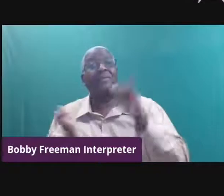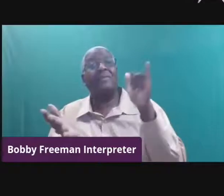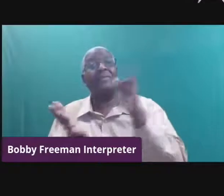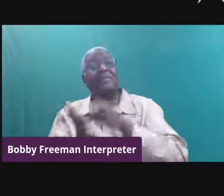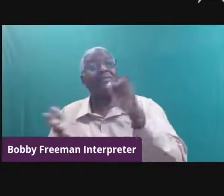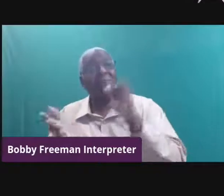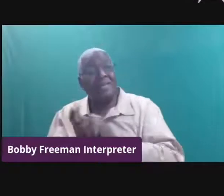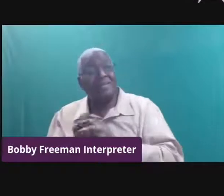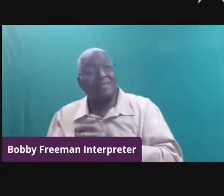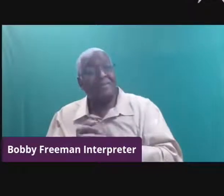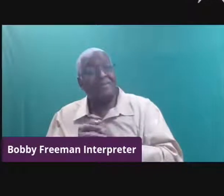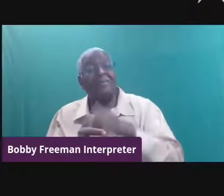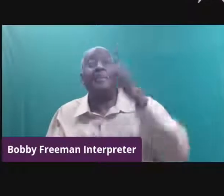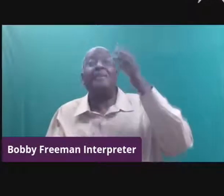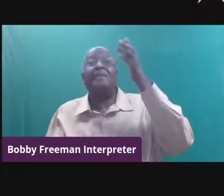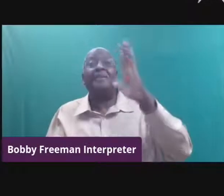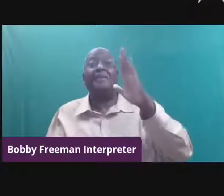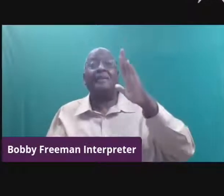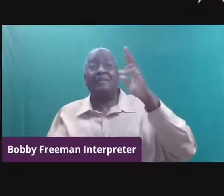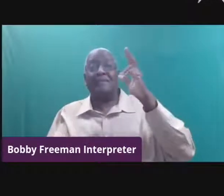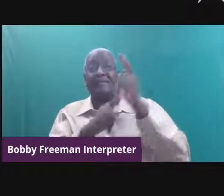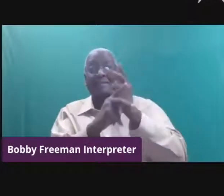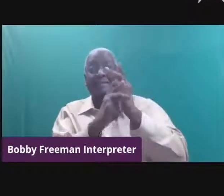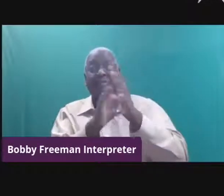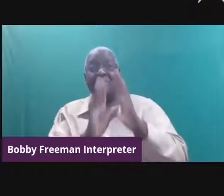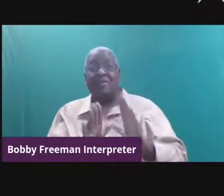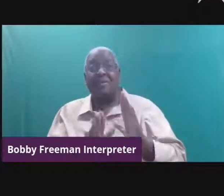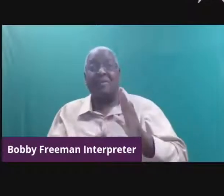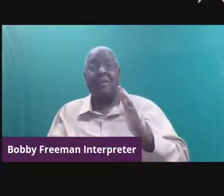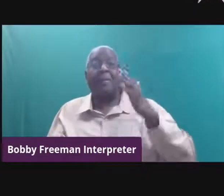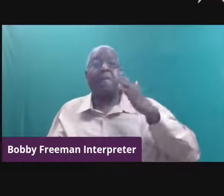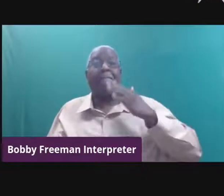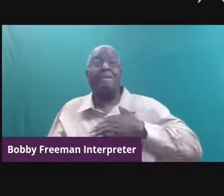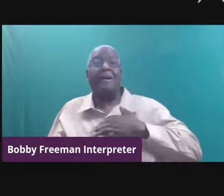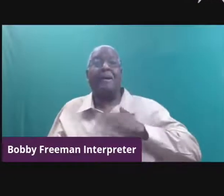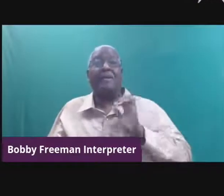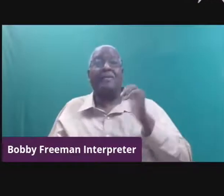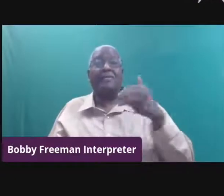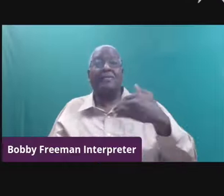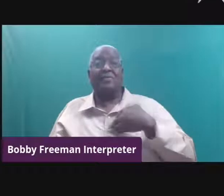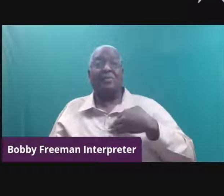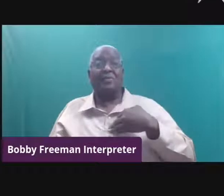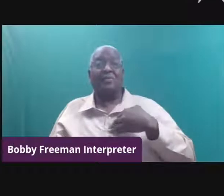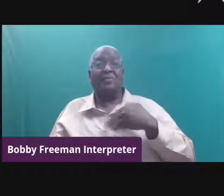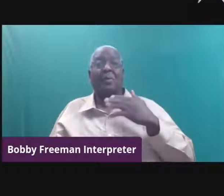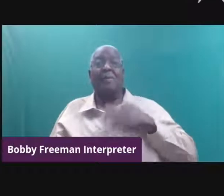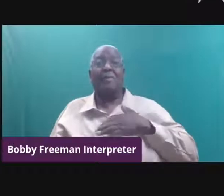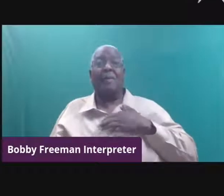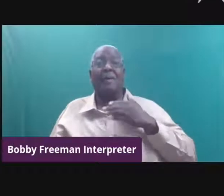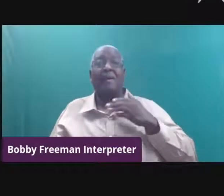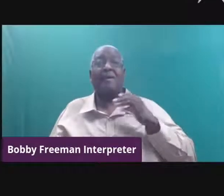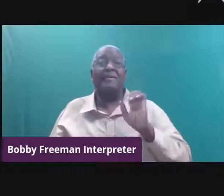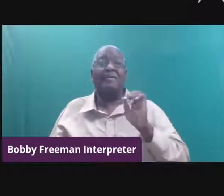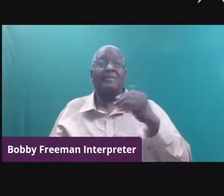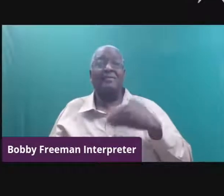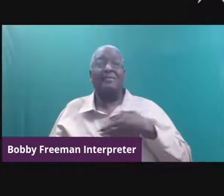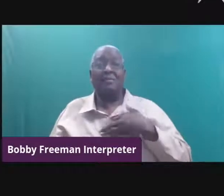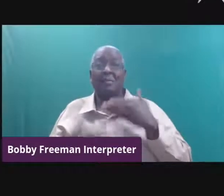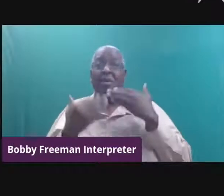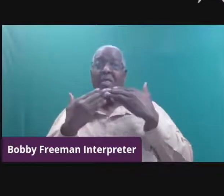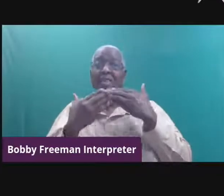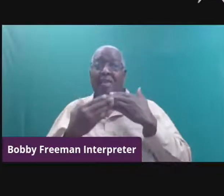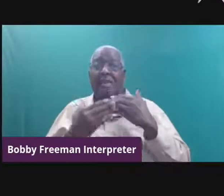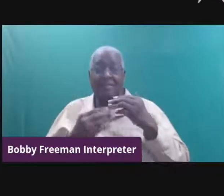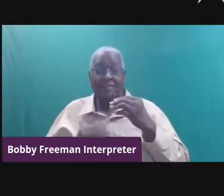of my soul. My soul, my soul. Oh man. Thank you, Minister